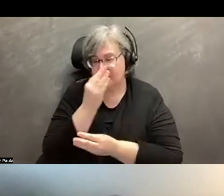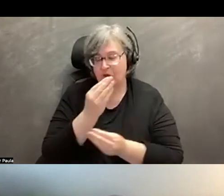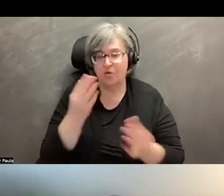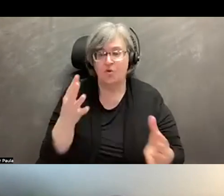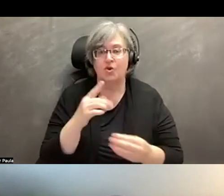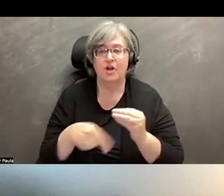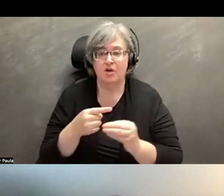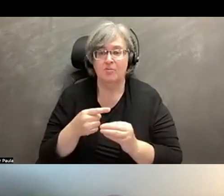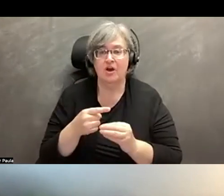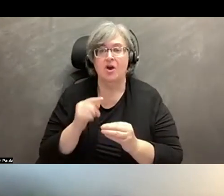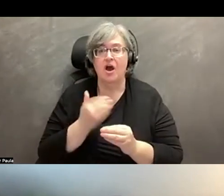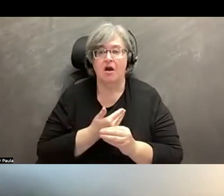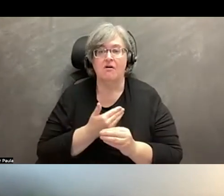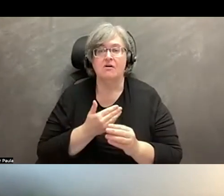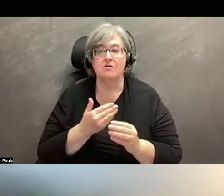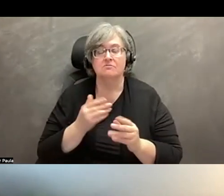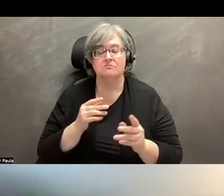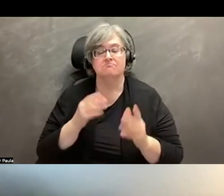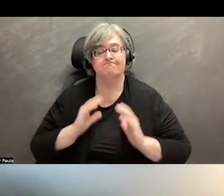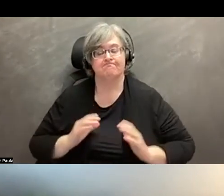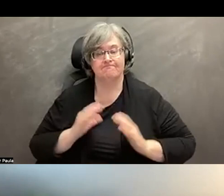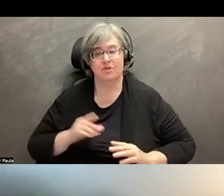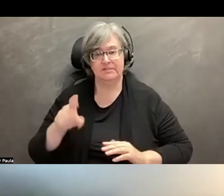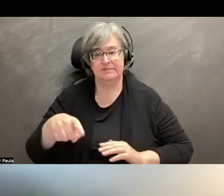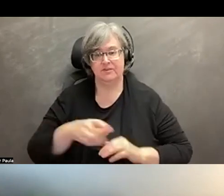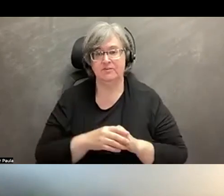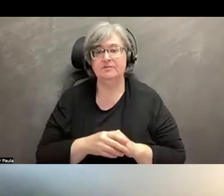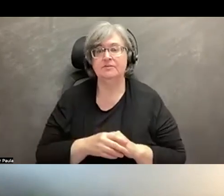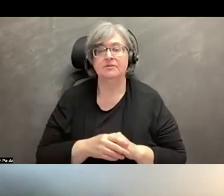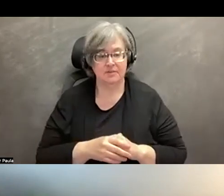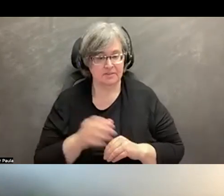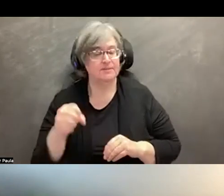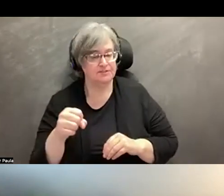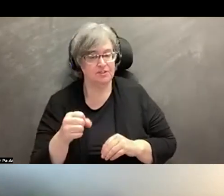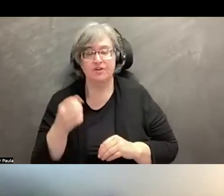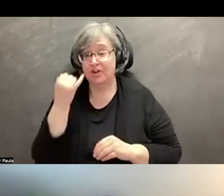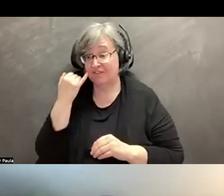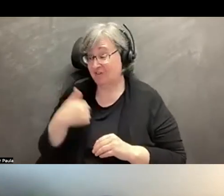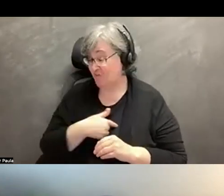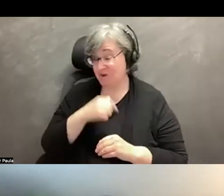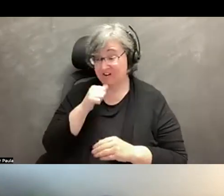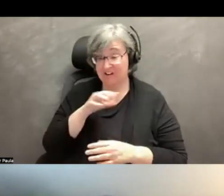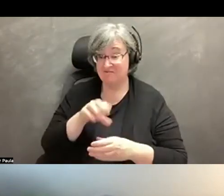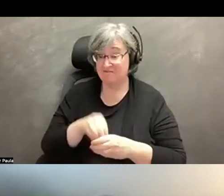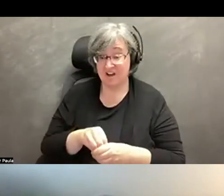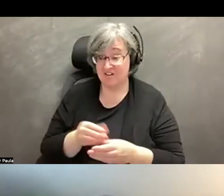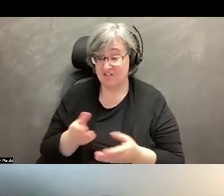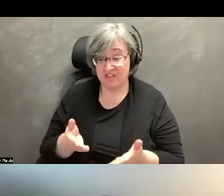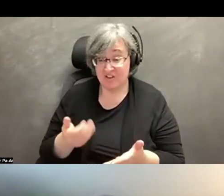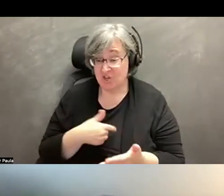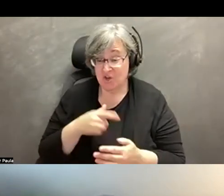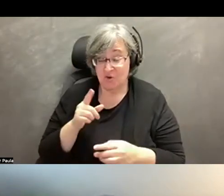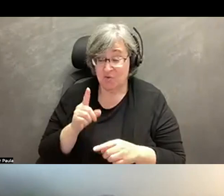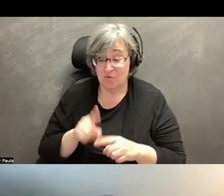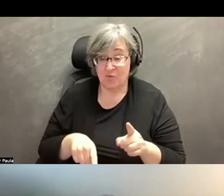the constituents that we work for, right? I totally agree. Right, if we are not at the table, we can't